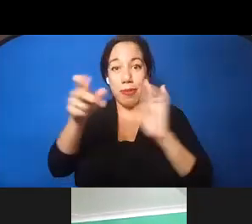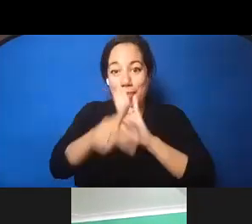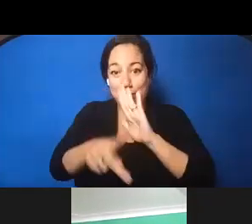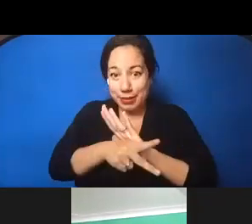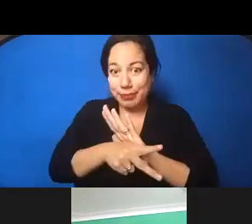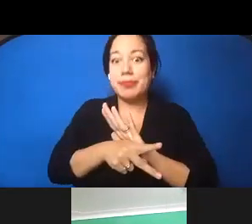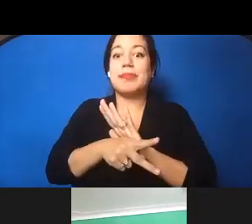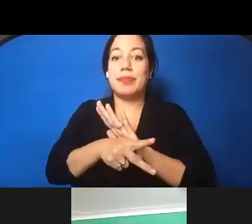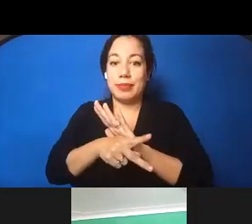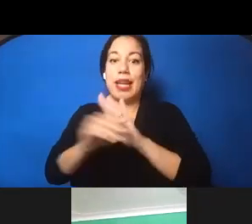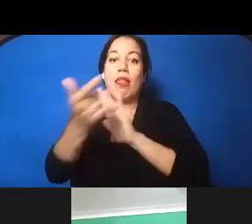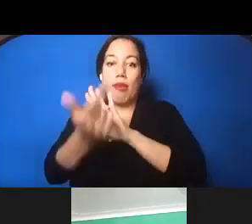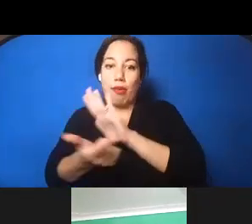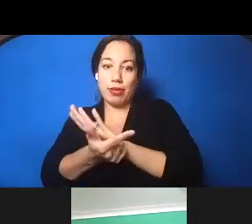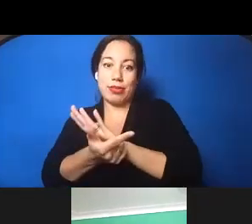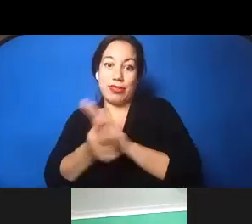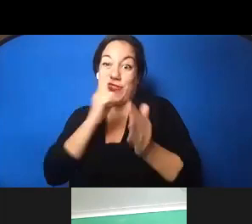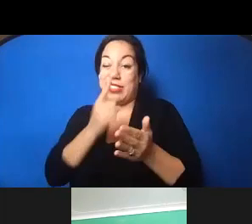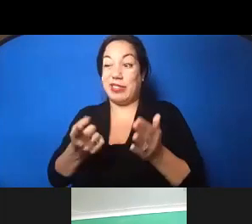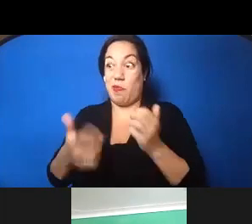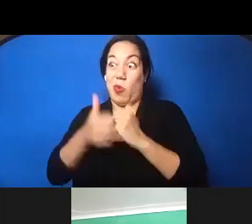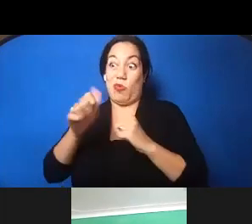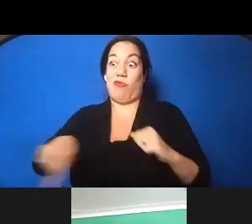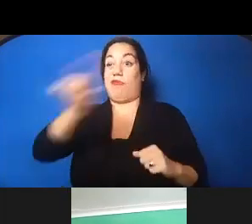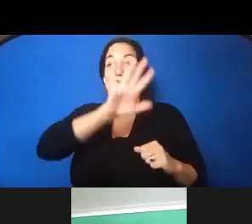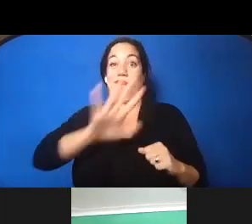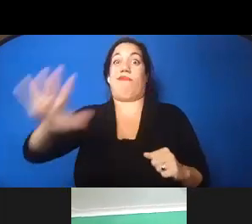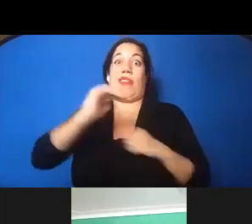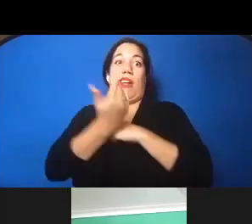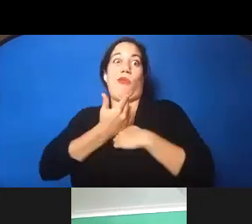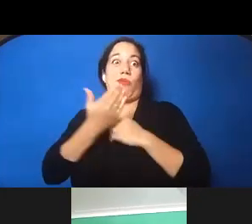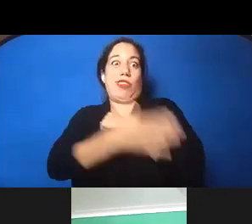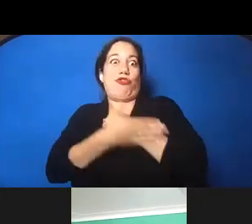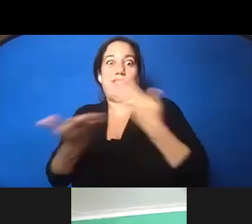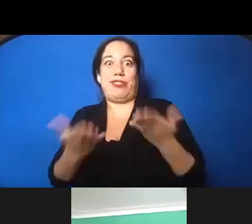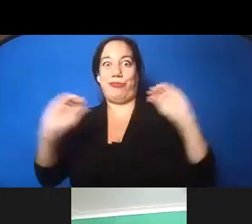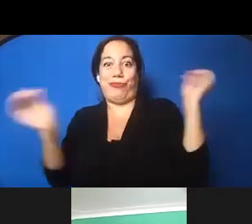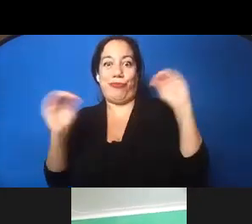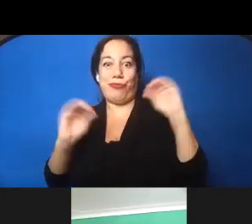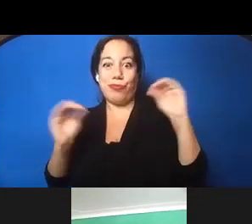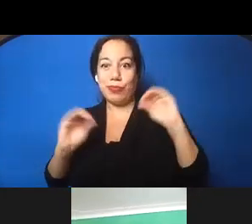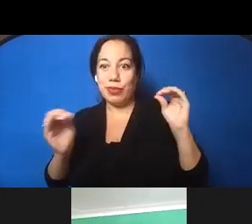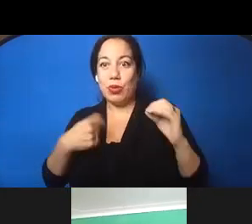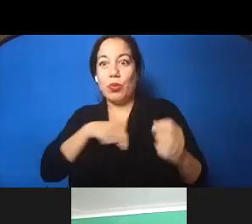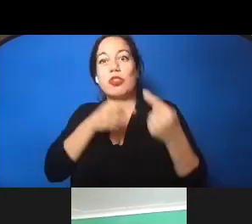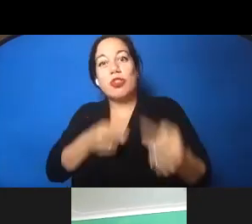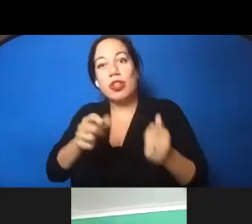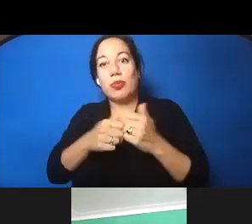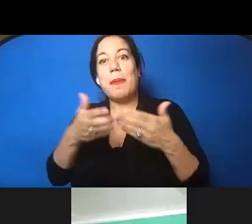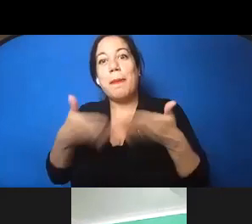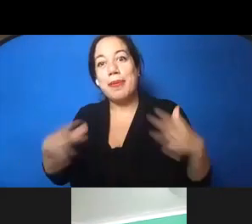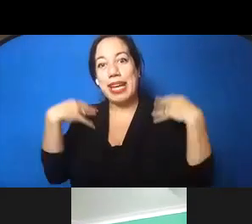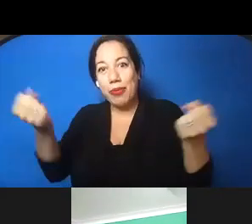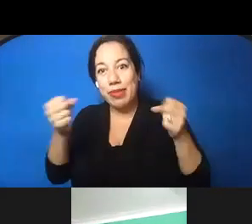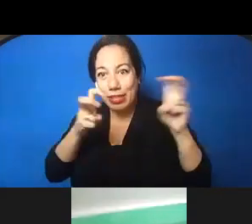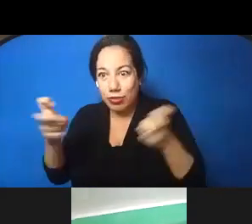health. So this, most of the governments in Africa, especially in South Sudan, we are struggling with the public health issues. How do I address them?